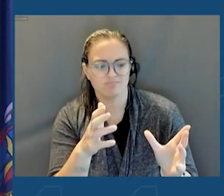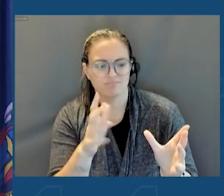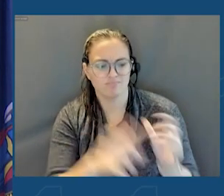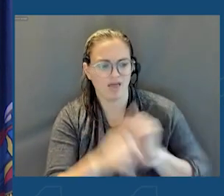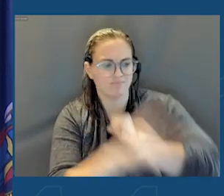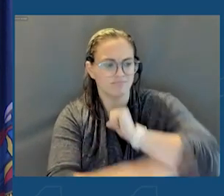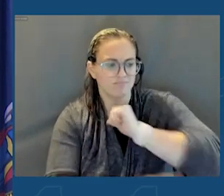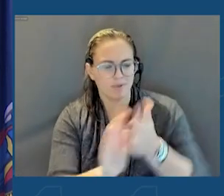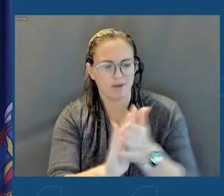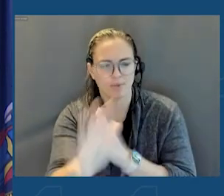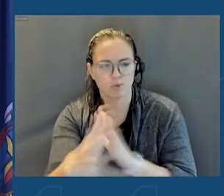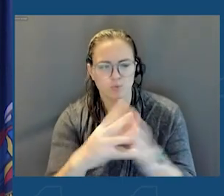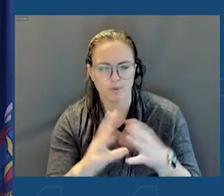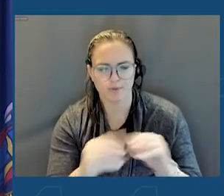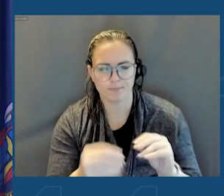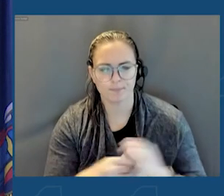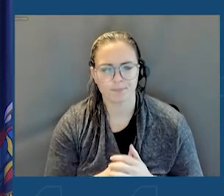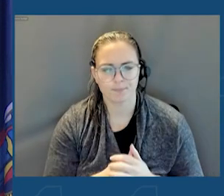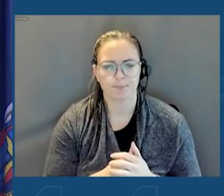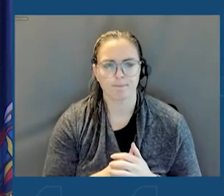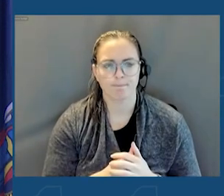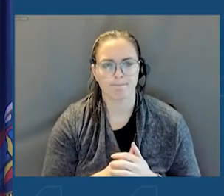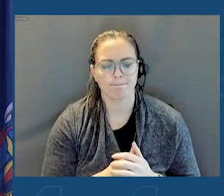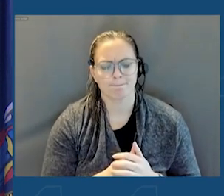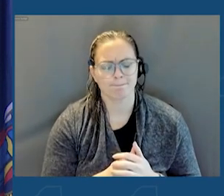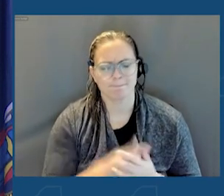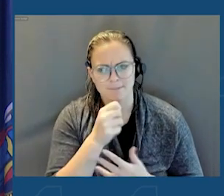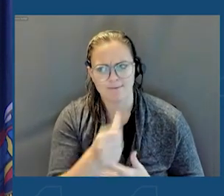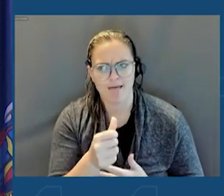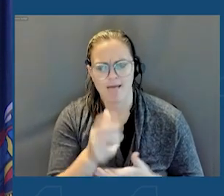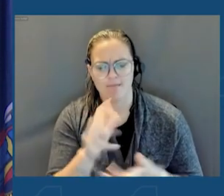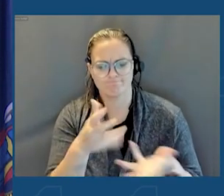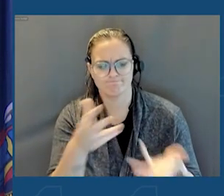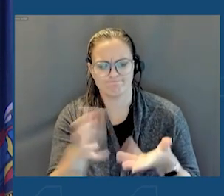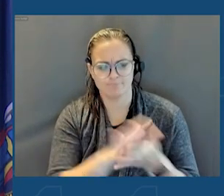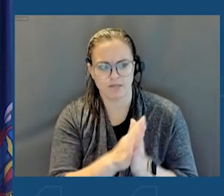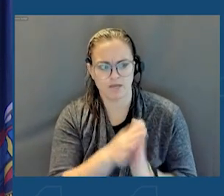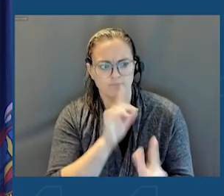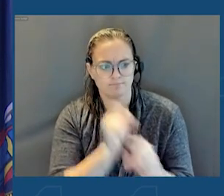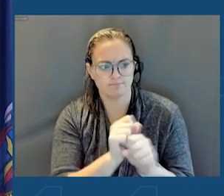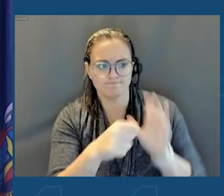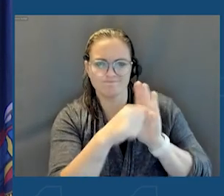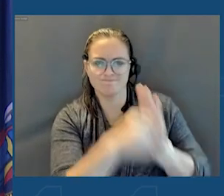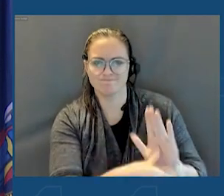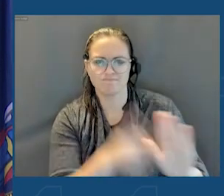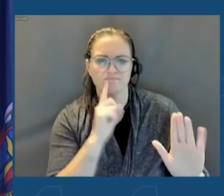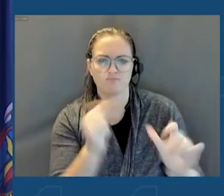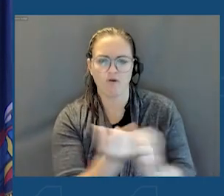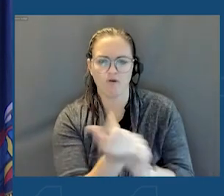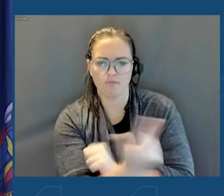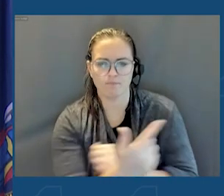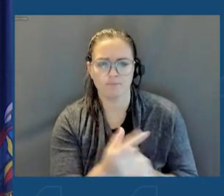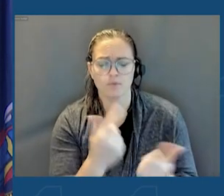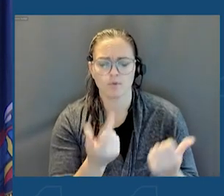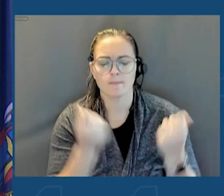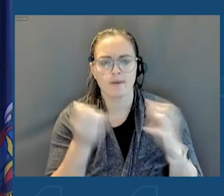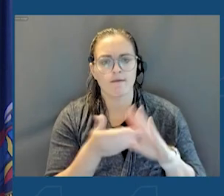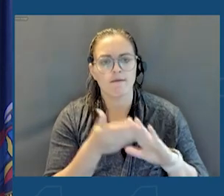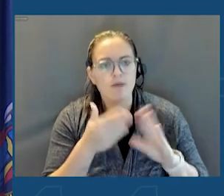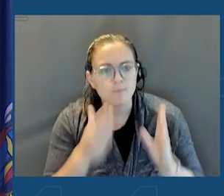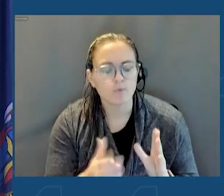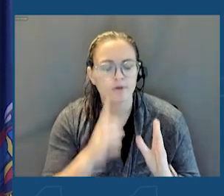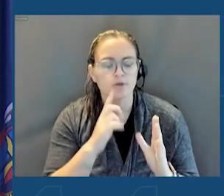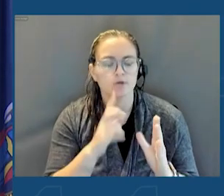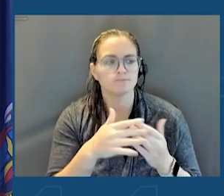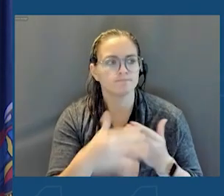story, did not let that interaction become their story. We have so many operators now throughout the supply chain